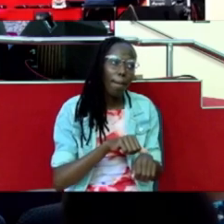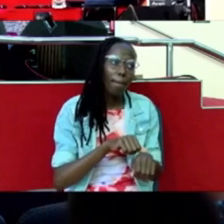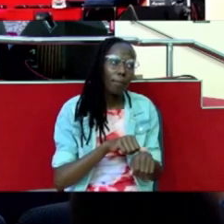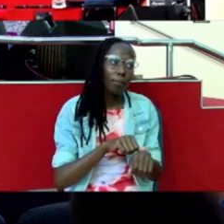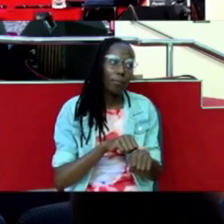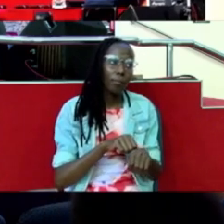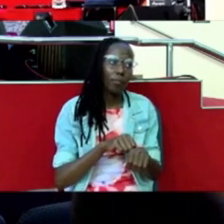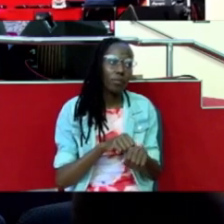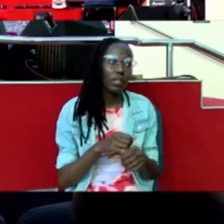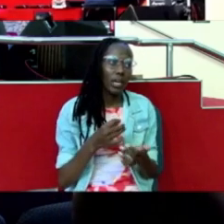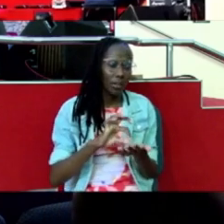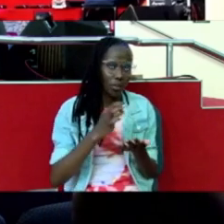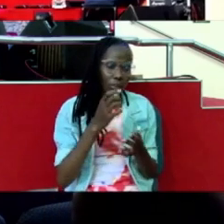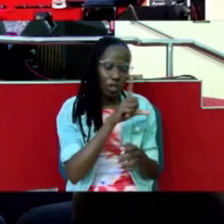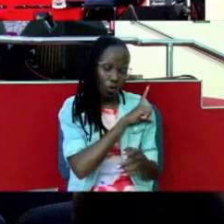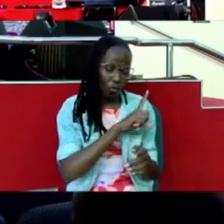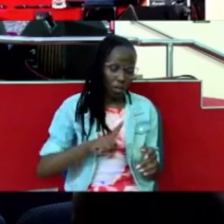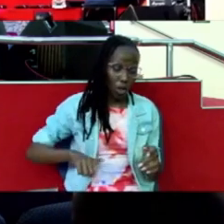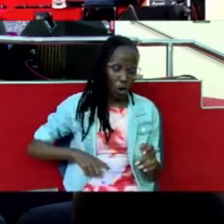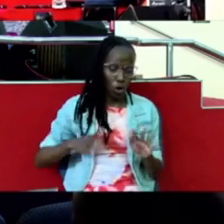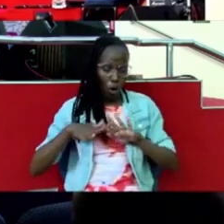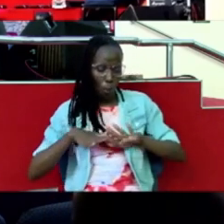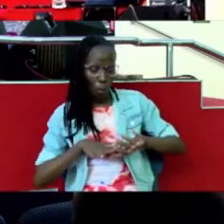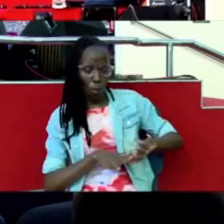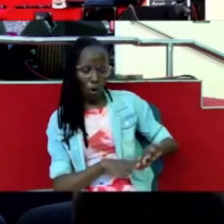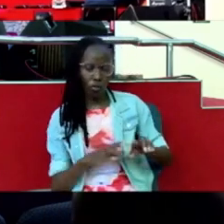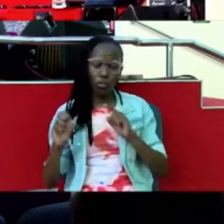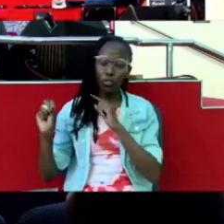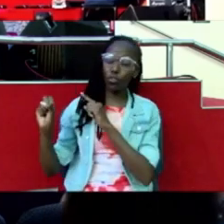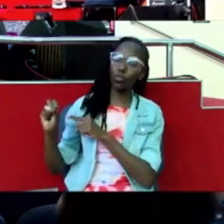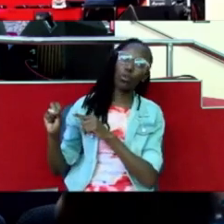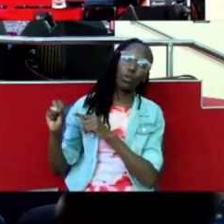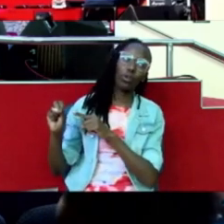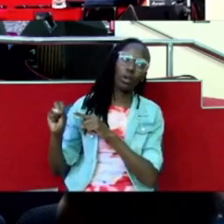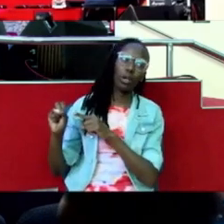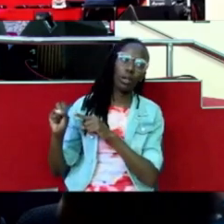then the spirit of the Lord left Saul.